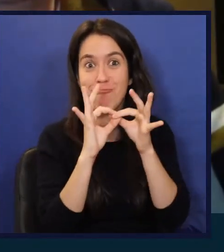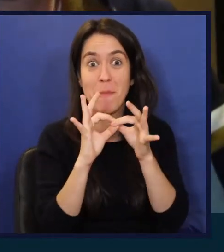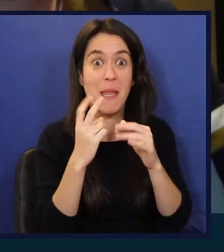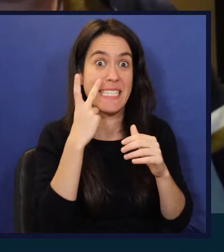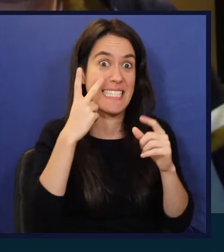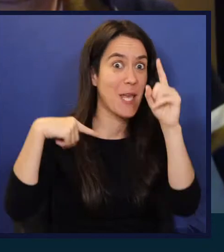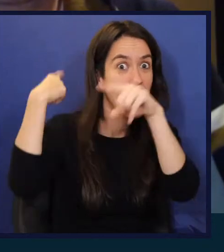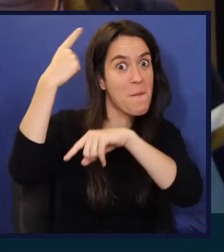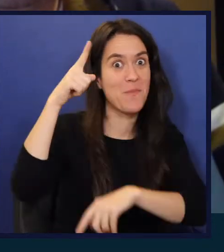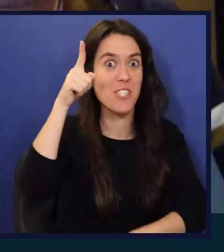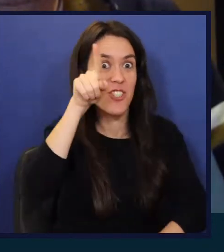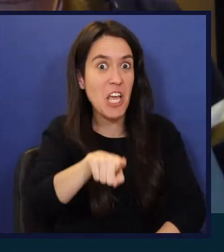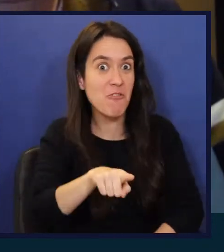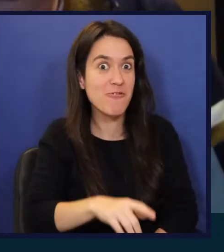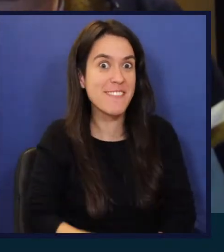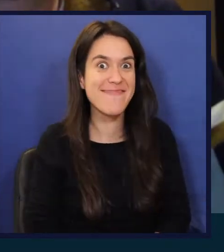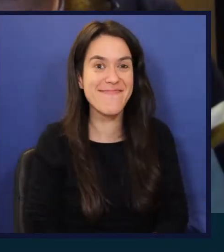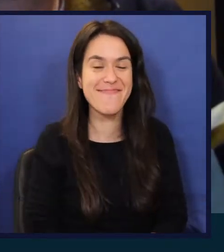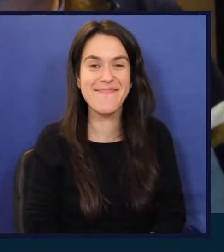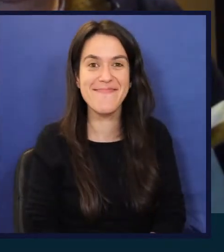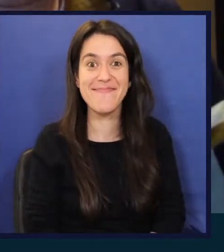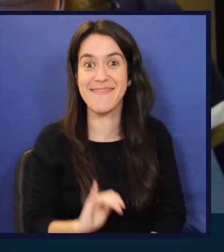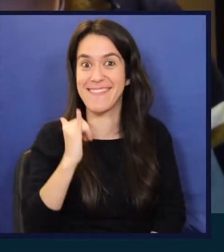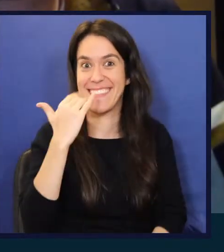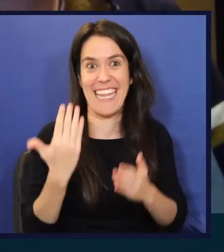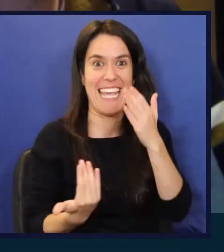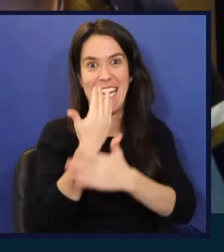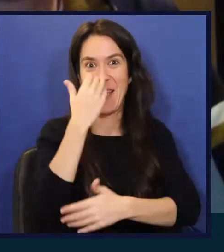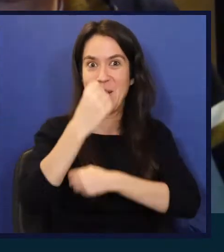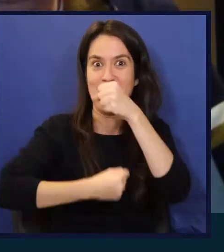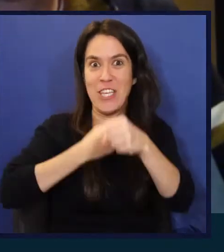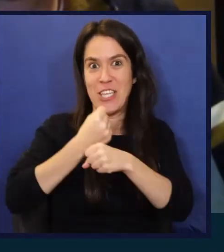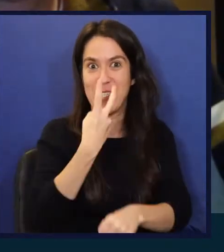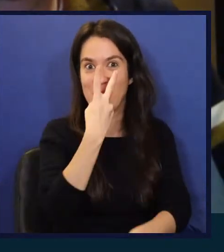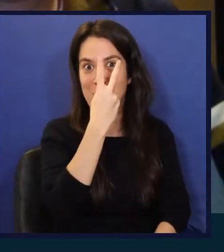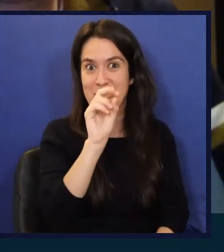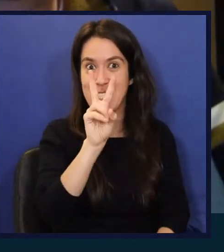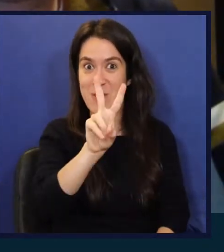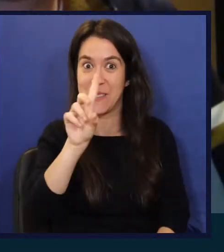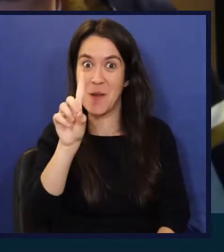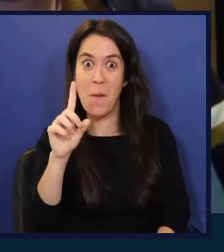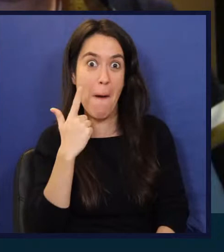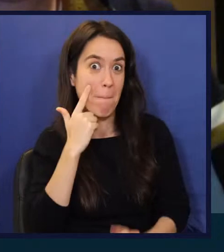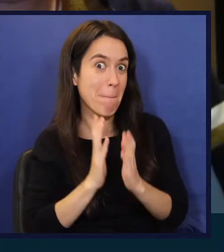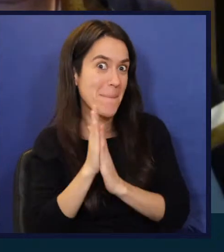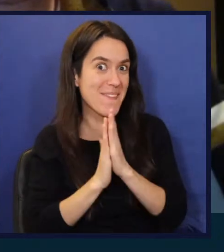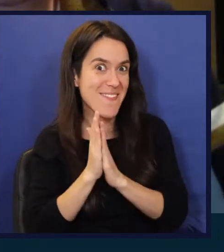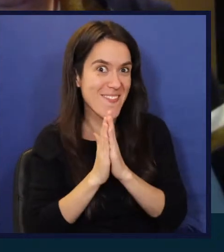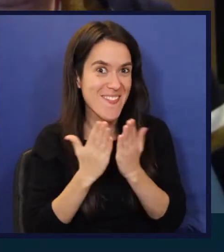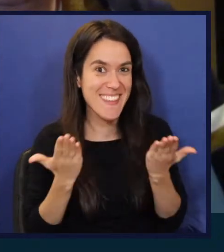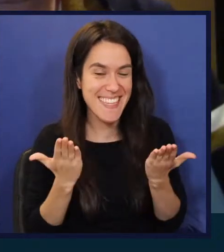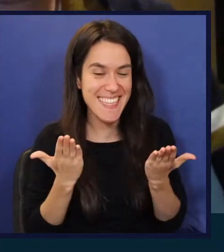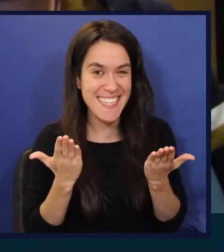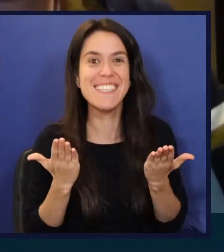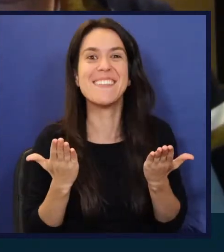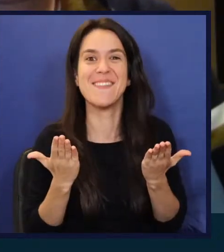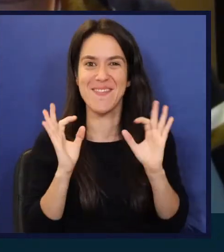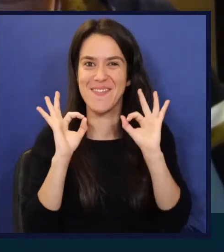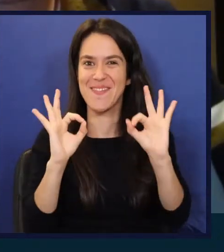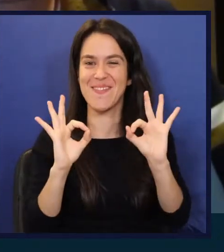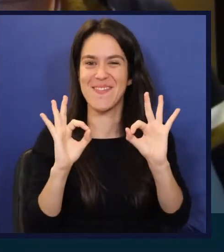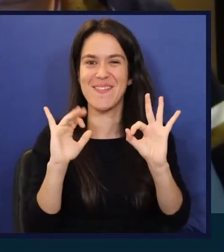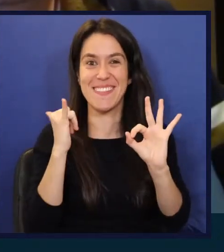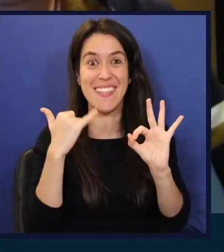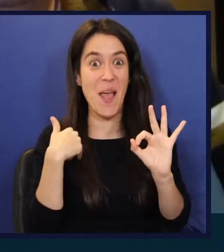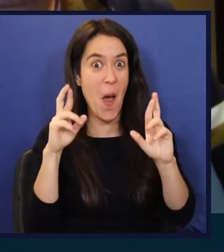January. Yes, in the new year. Yeah, already looking forward to it. Very much. So I hope to see